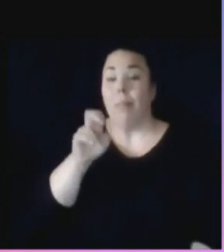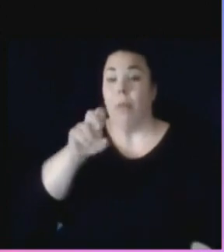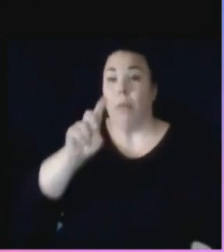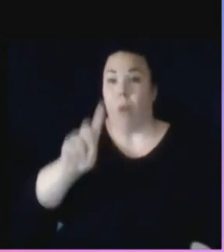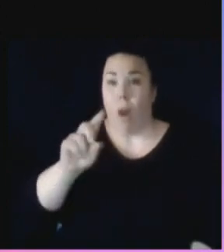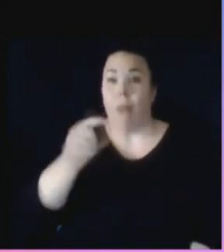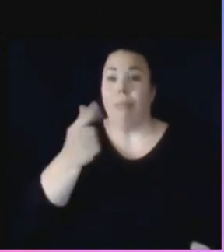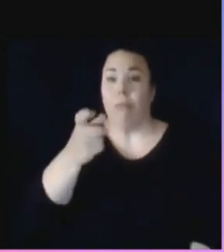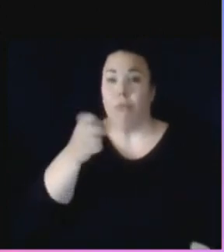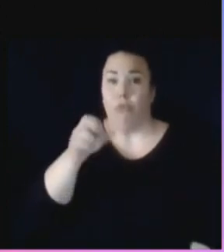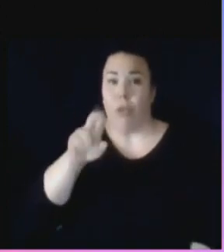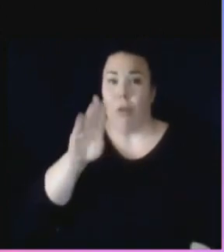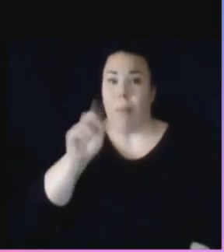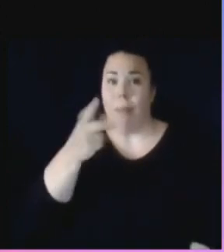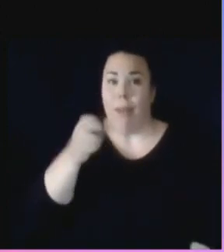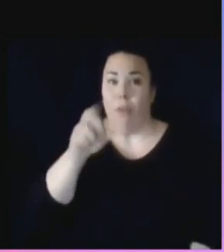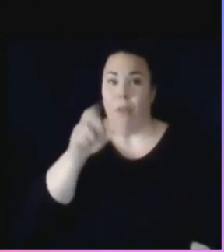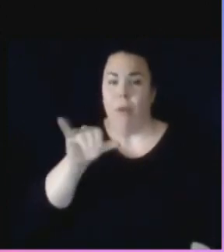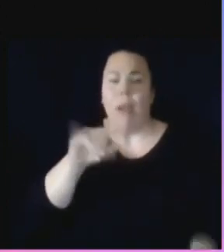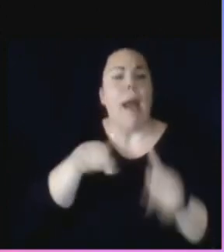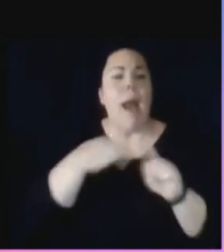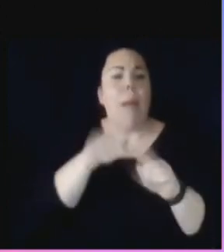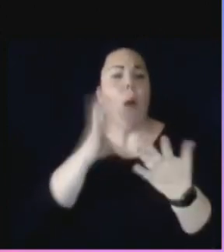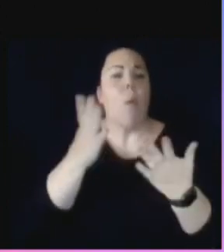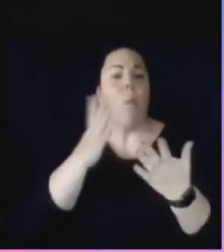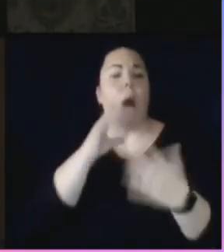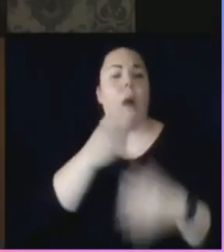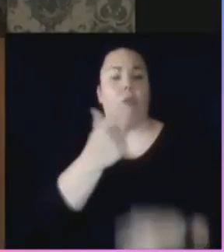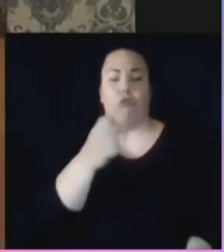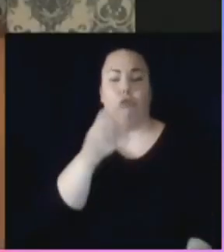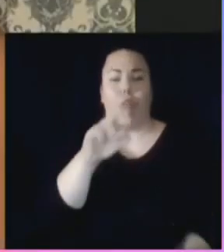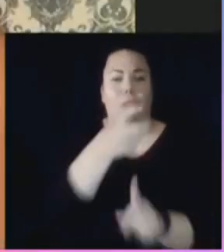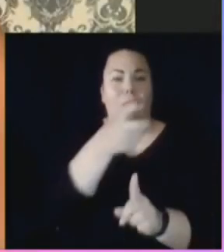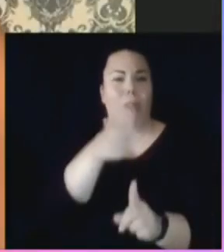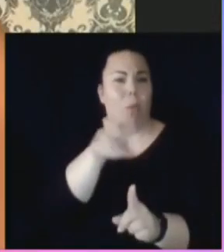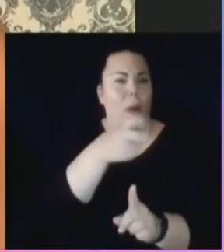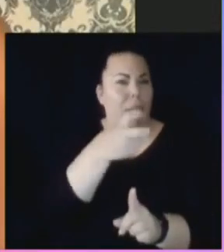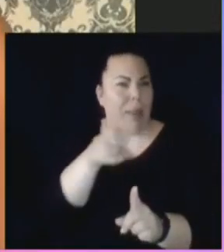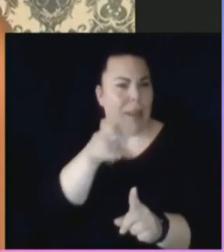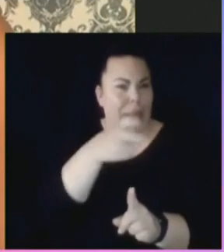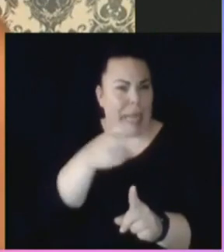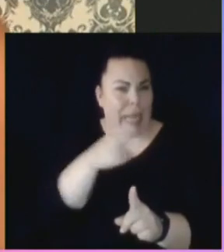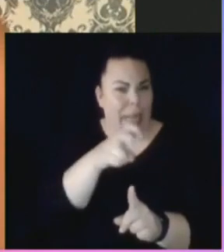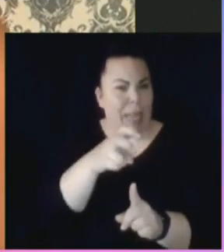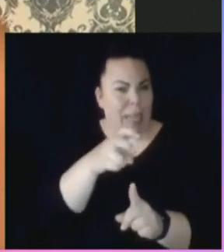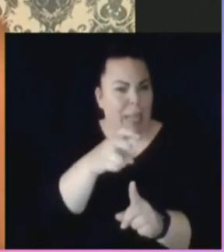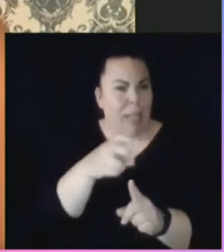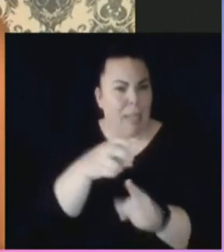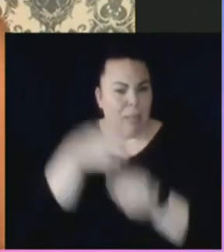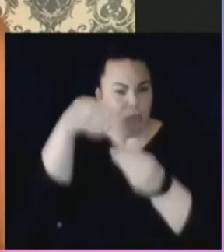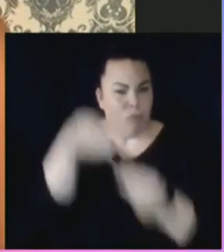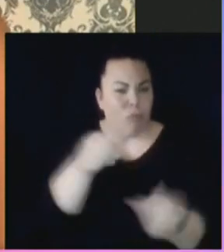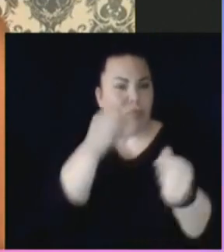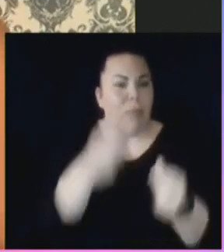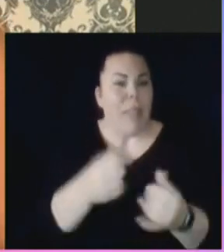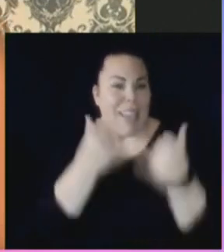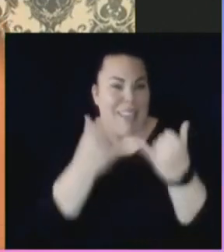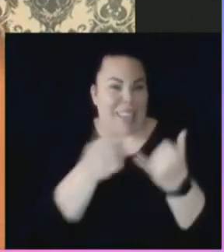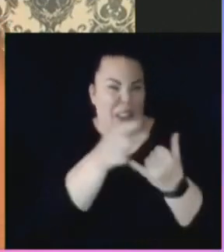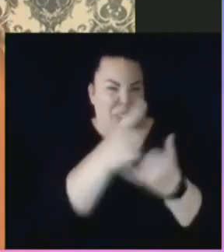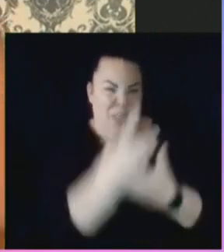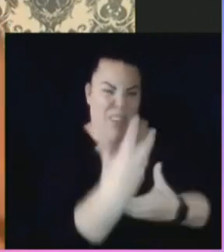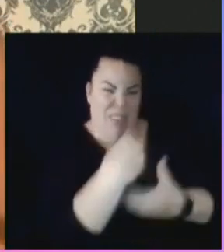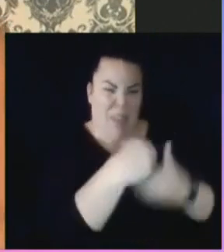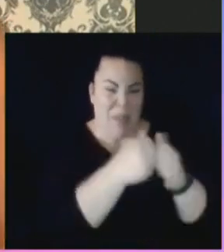gender fluidity. Alok, thank you so much for joining us. You're kind of like, you're now in that category of people that just have one name, like